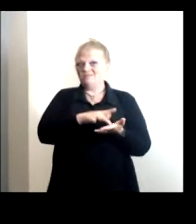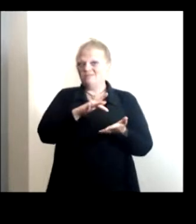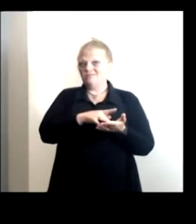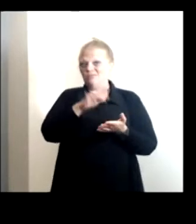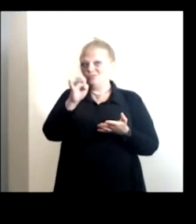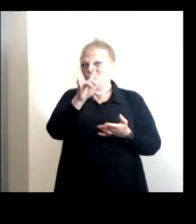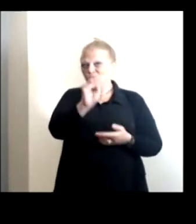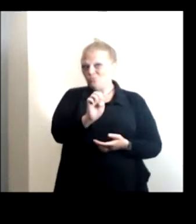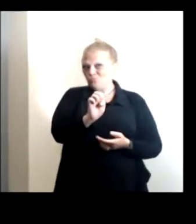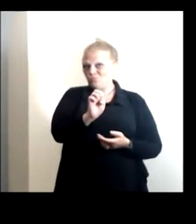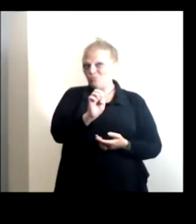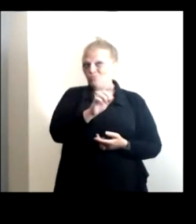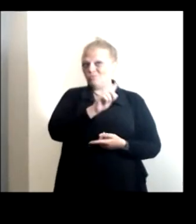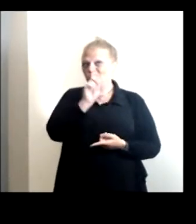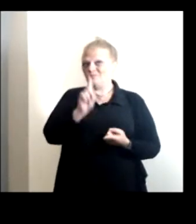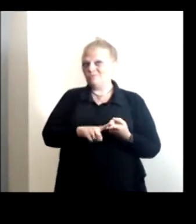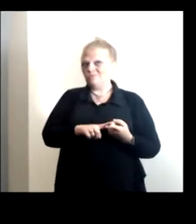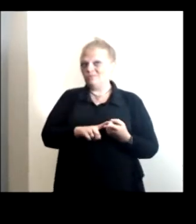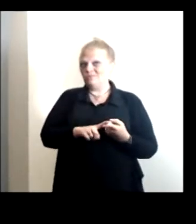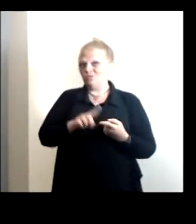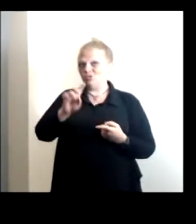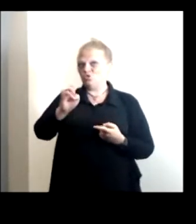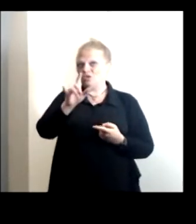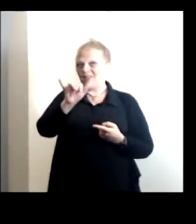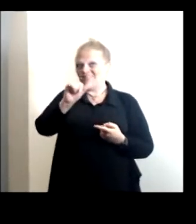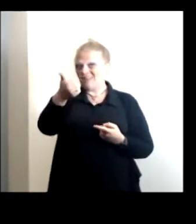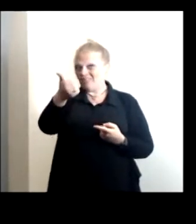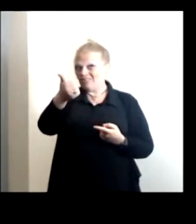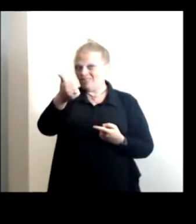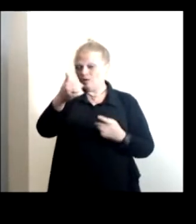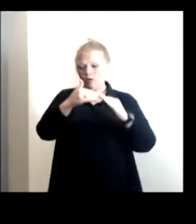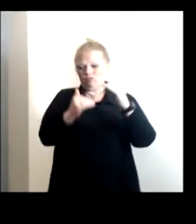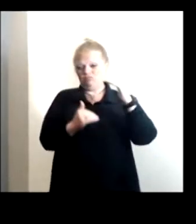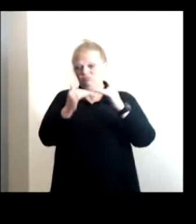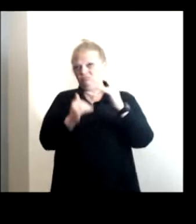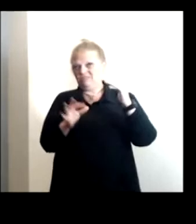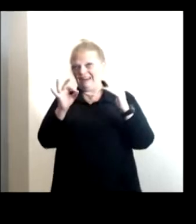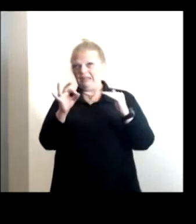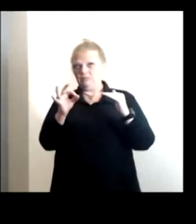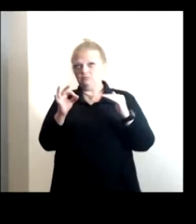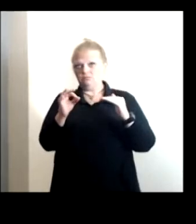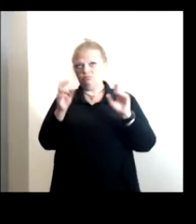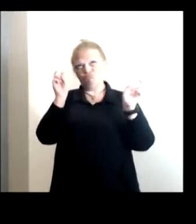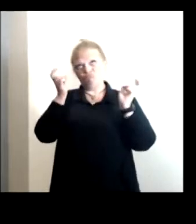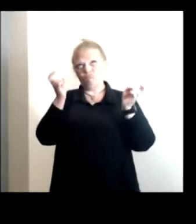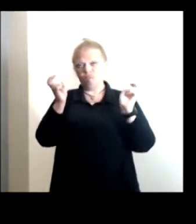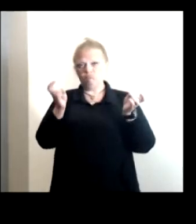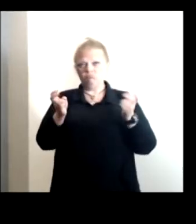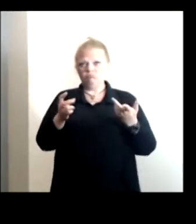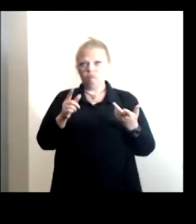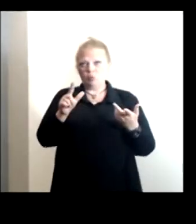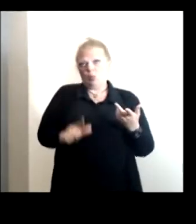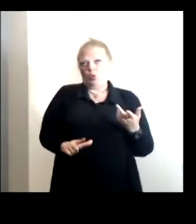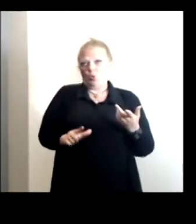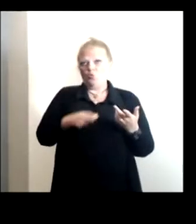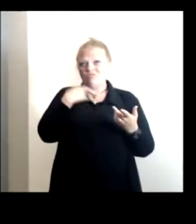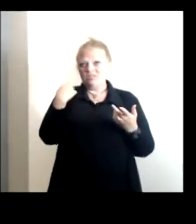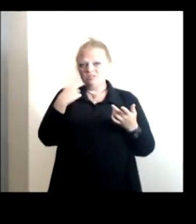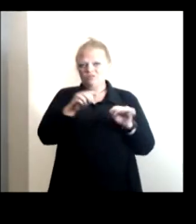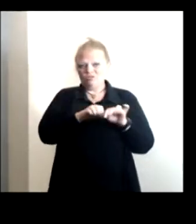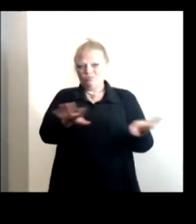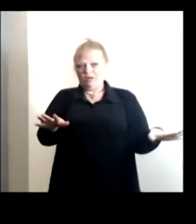of June to the week of July 10th, we were below 9, so we were considered a low risk of community